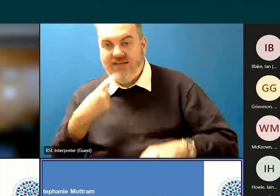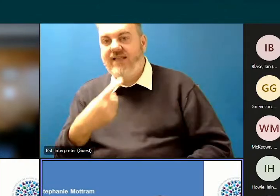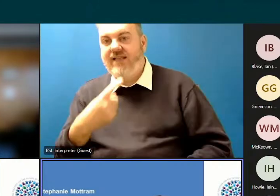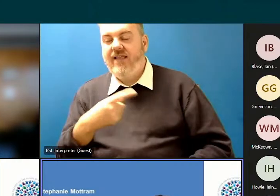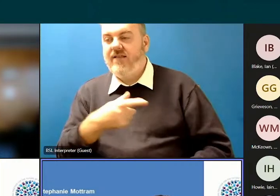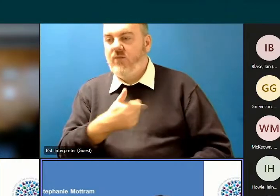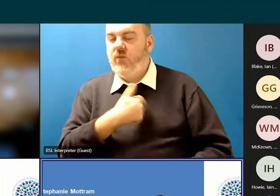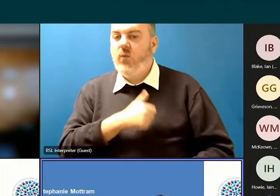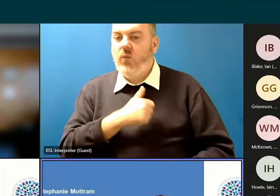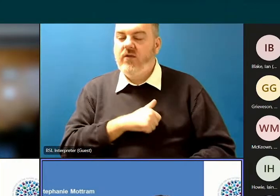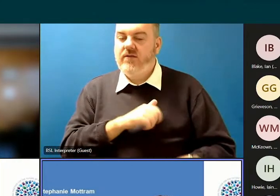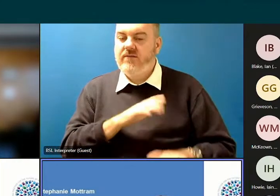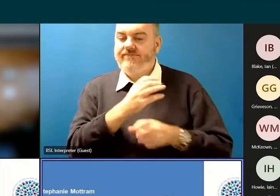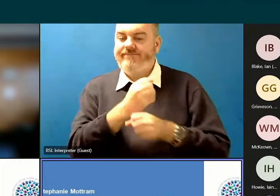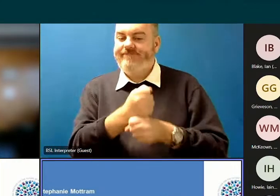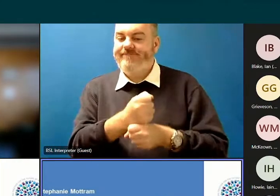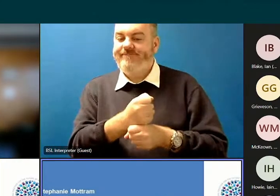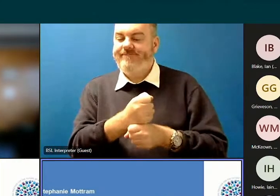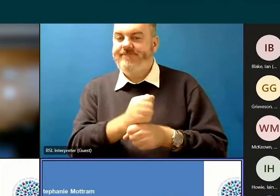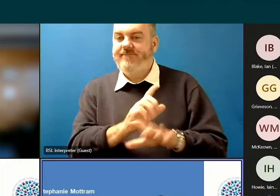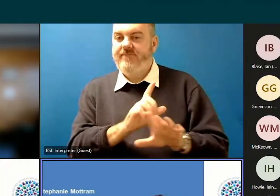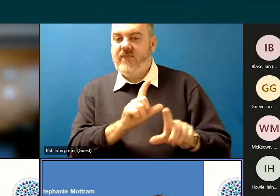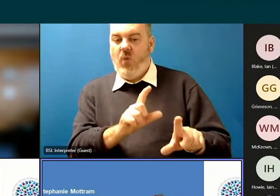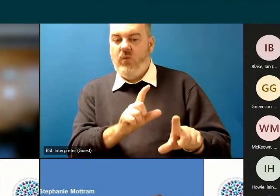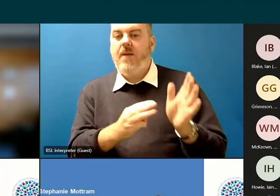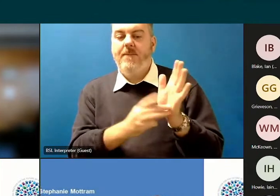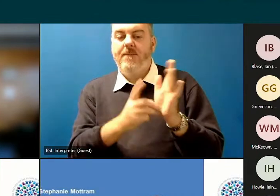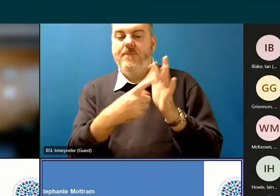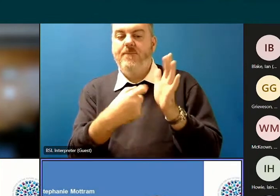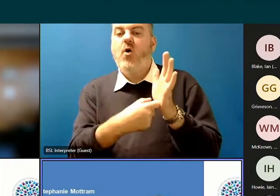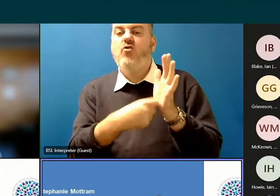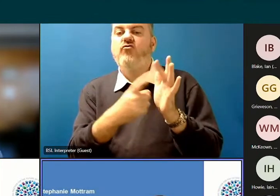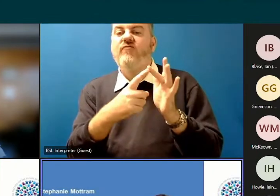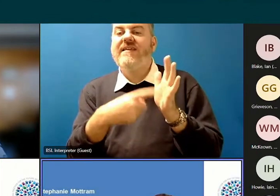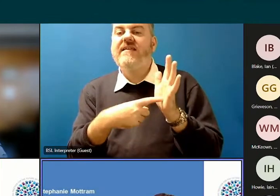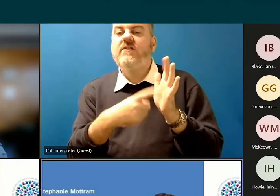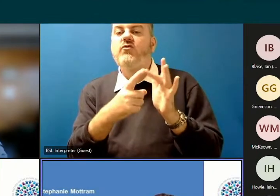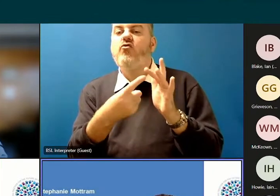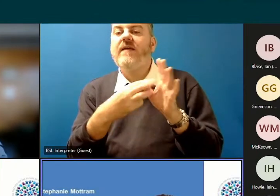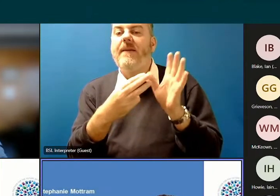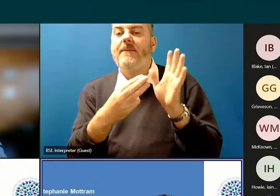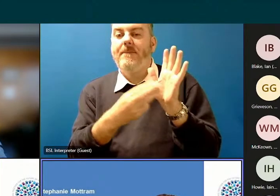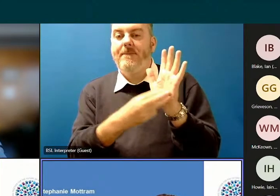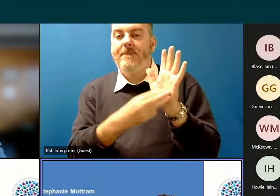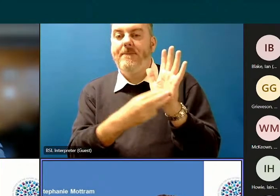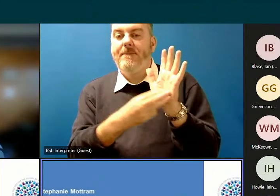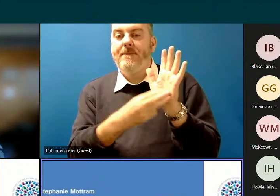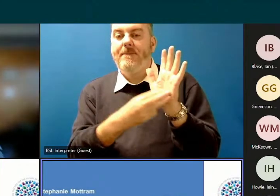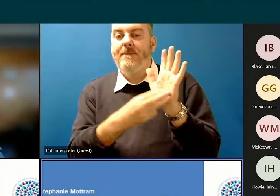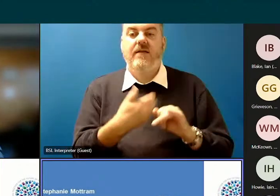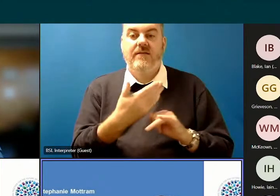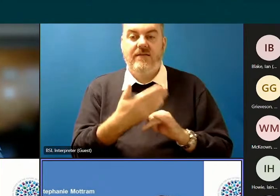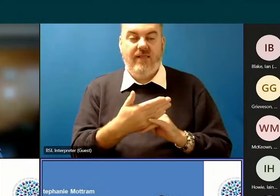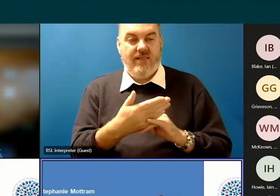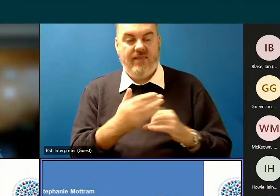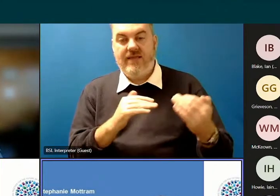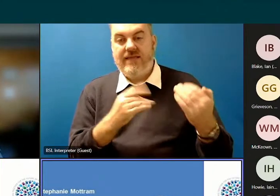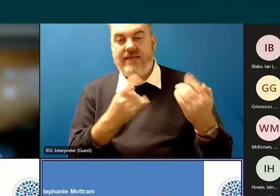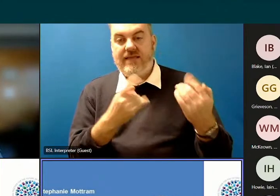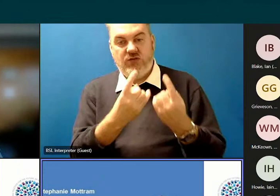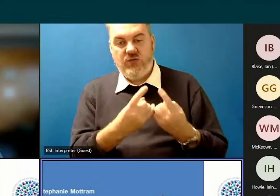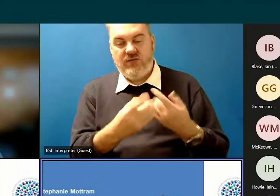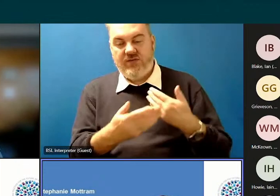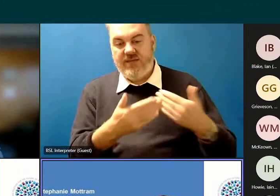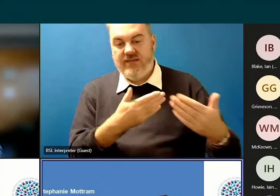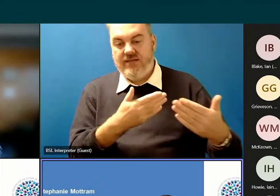want a moratorium placed on a care home until the actions of their inspection have been met. So at any given time